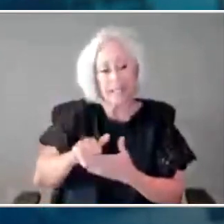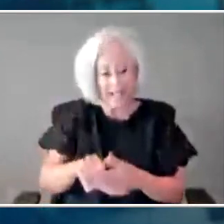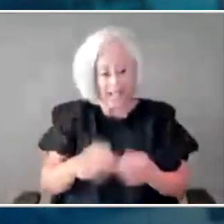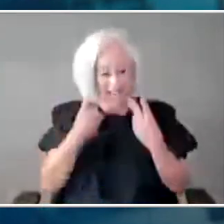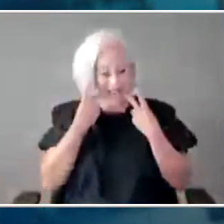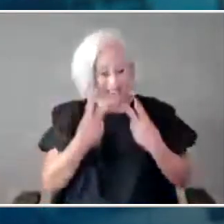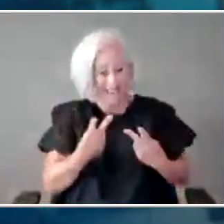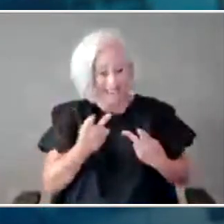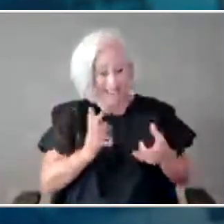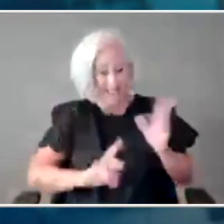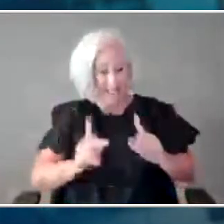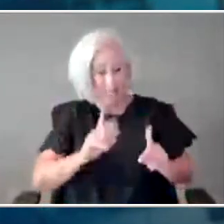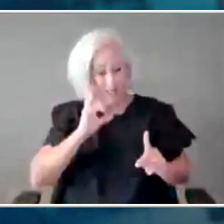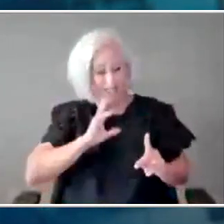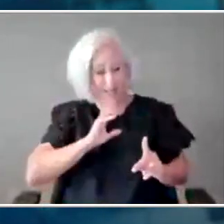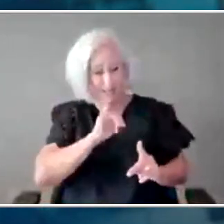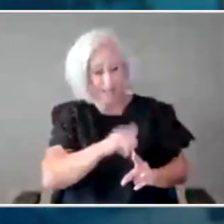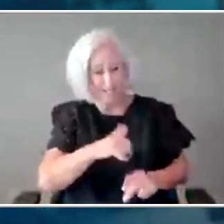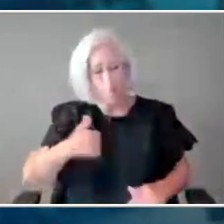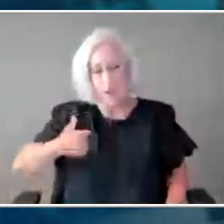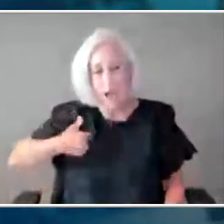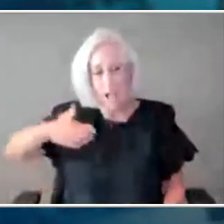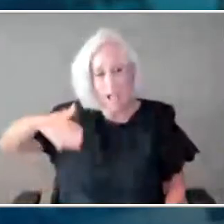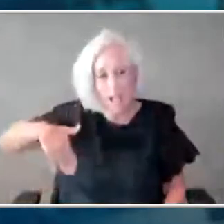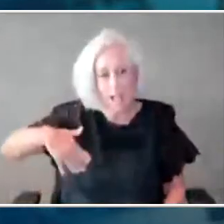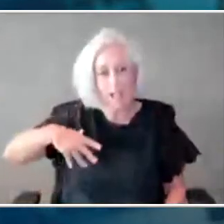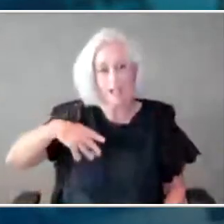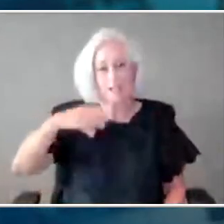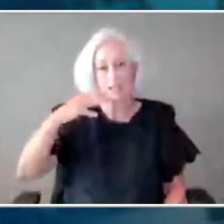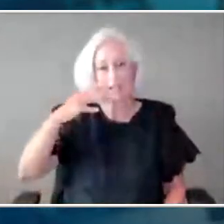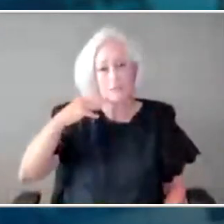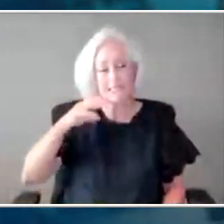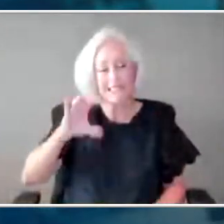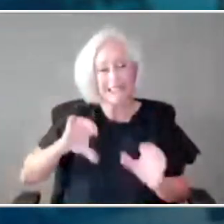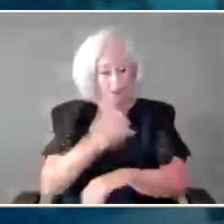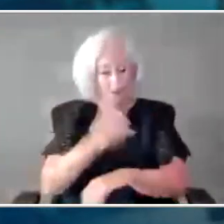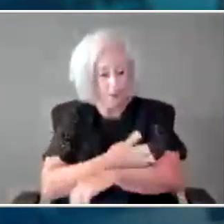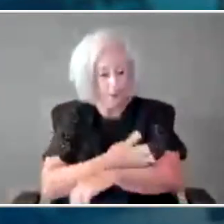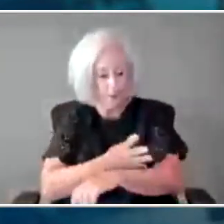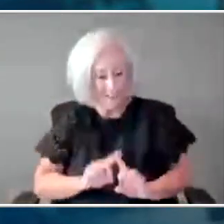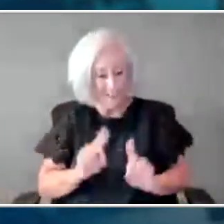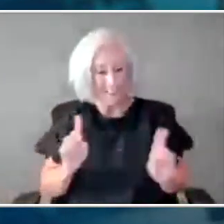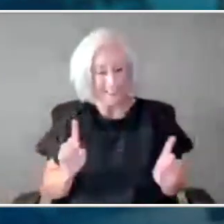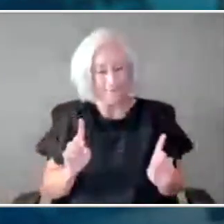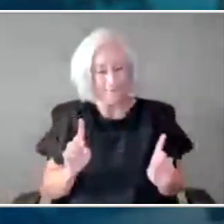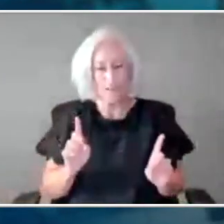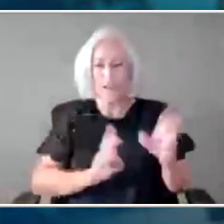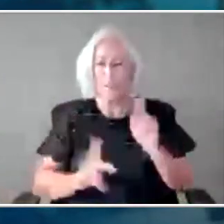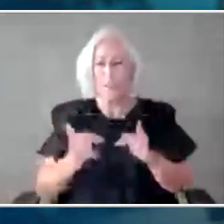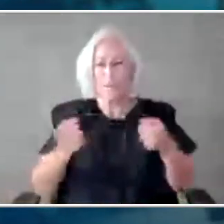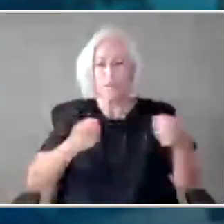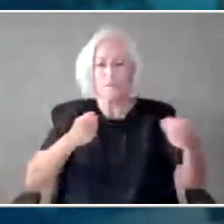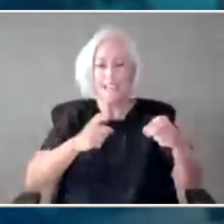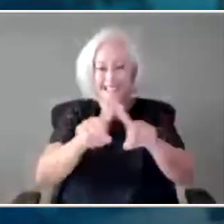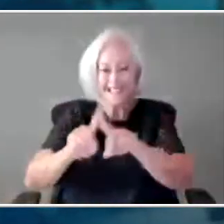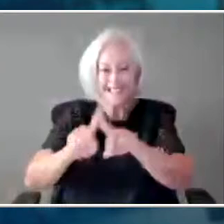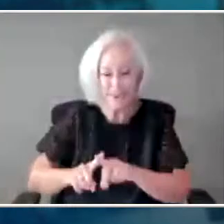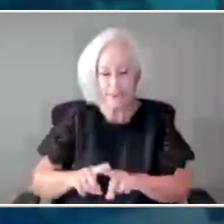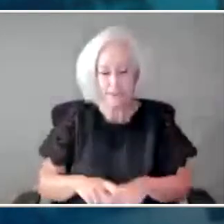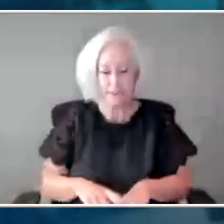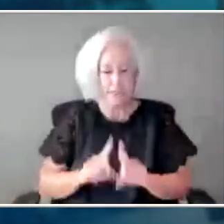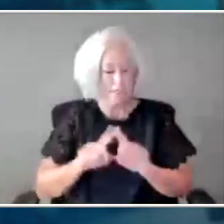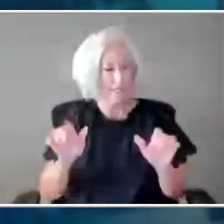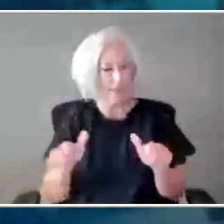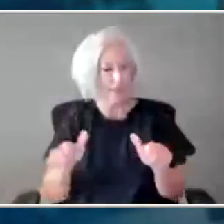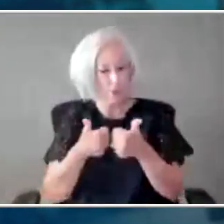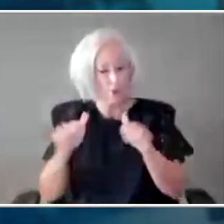through chemo. It's very different. And I also think that everybody handles a little bit differently. Everybody has different challenges. So sometimes just talking